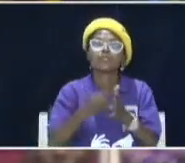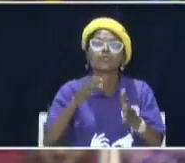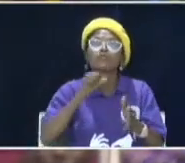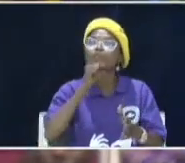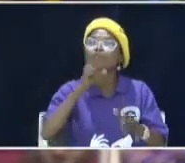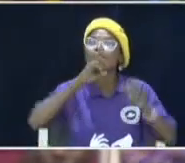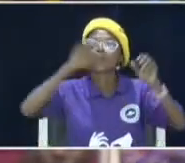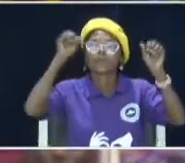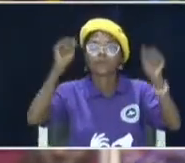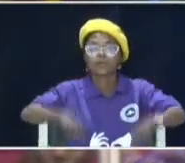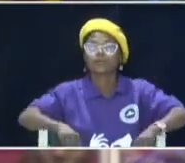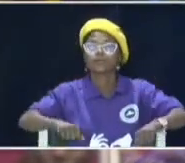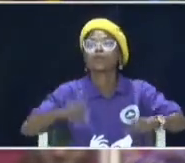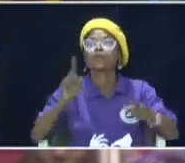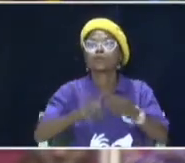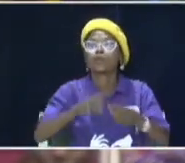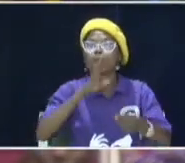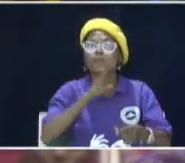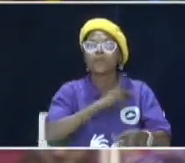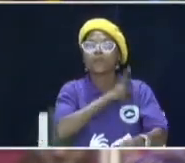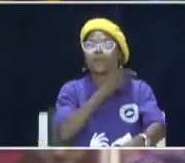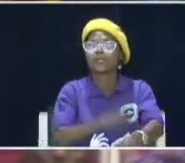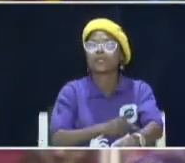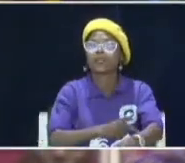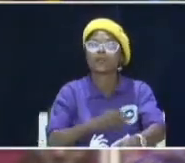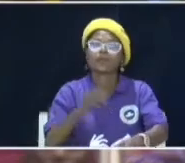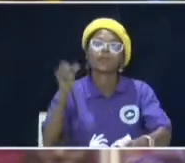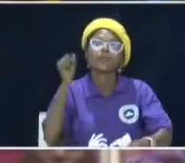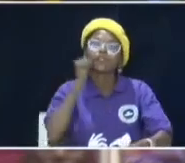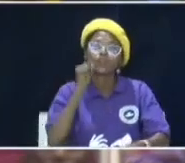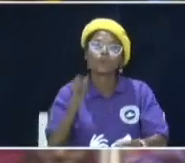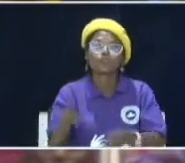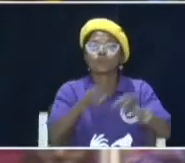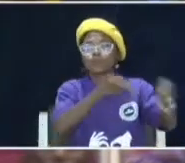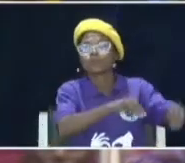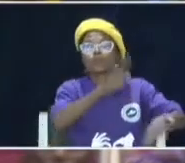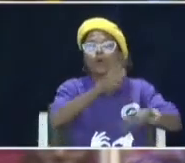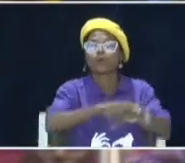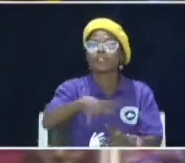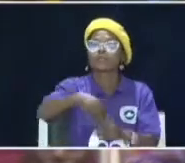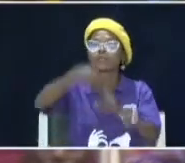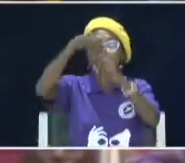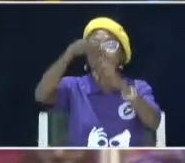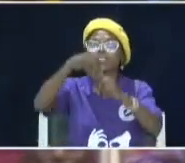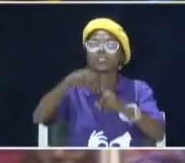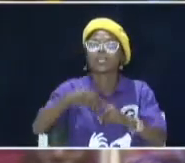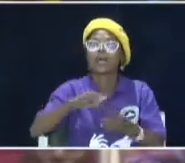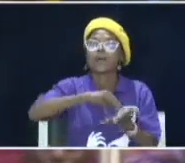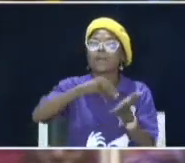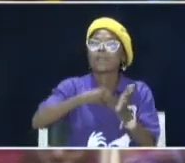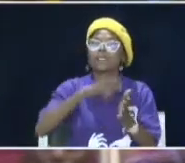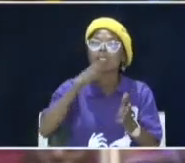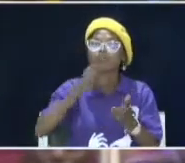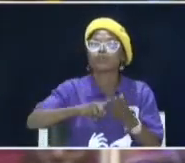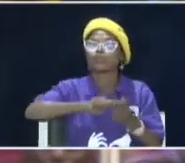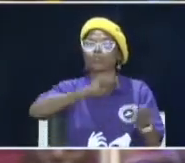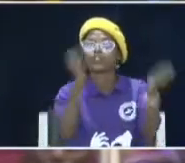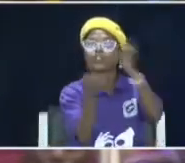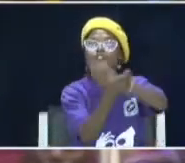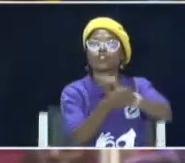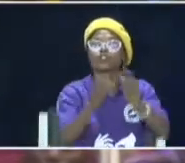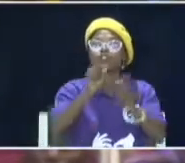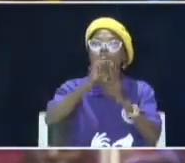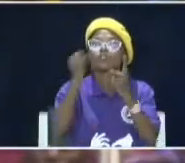for her to be pregnant. She was placed on special medications to reverse the condition.